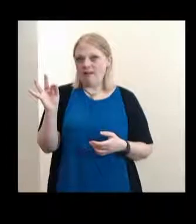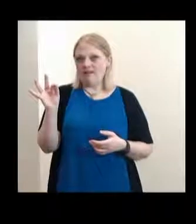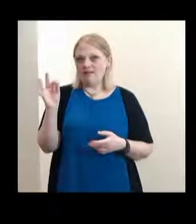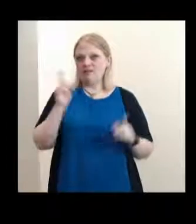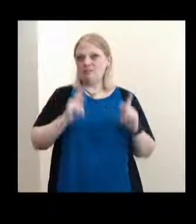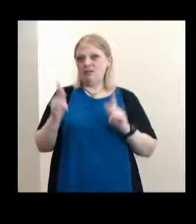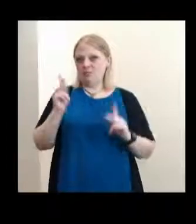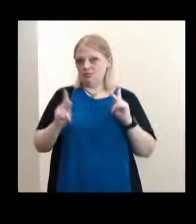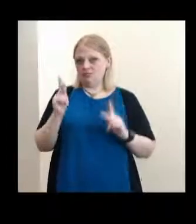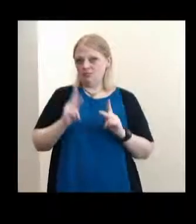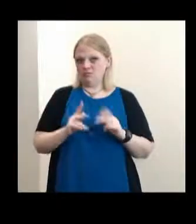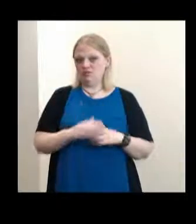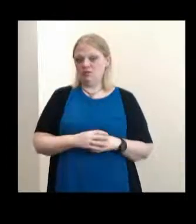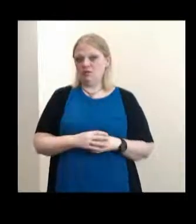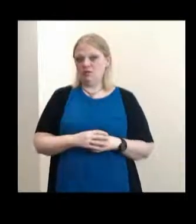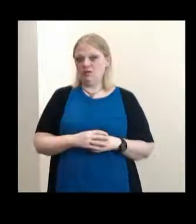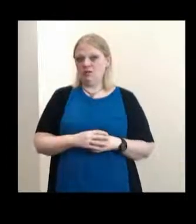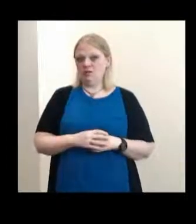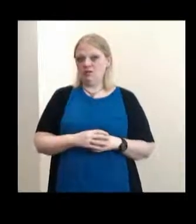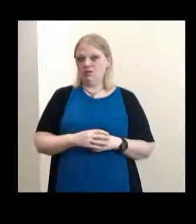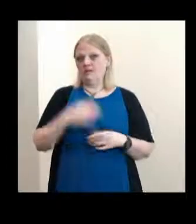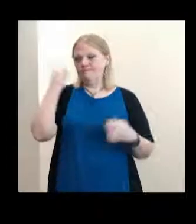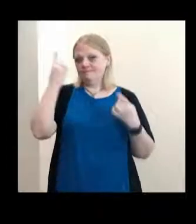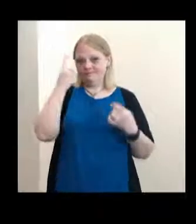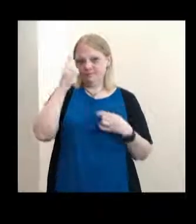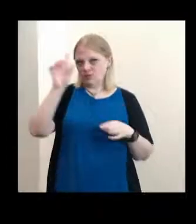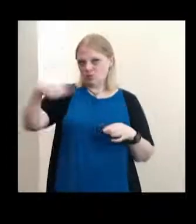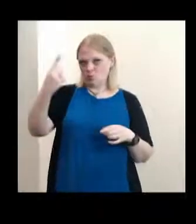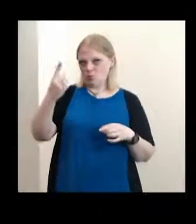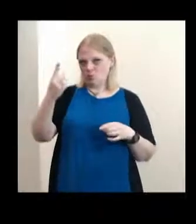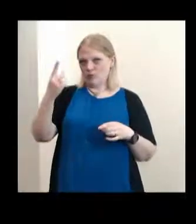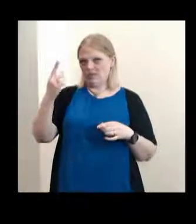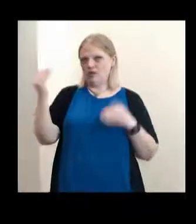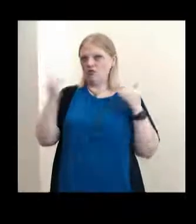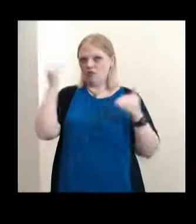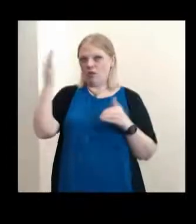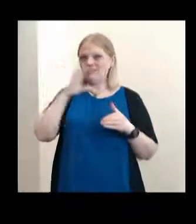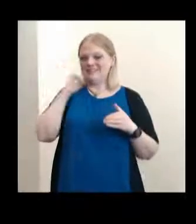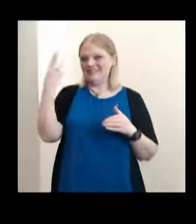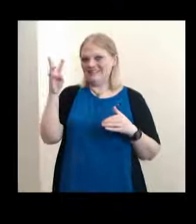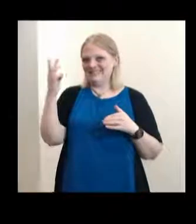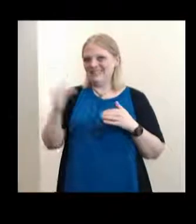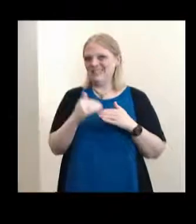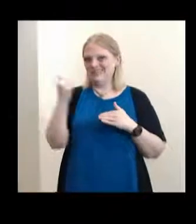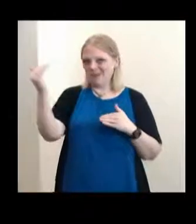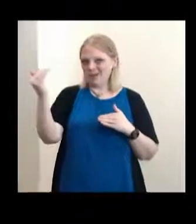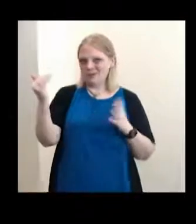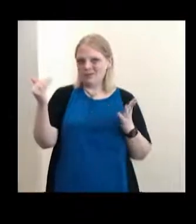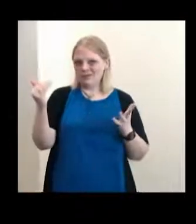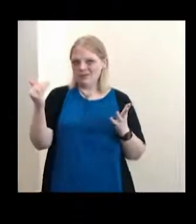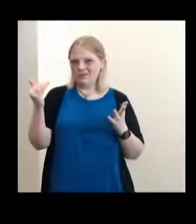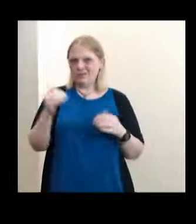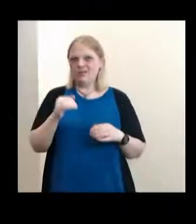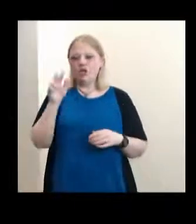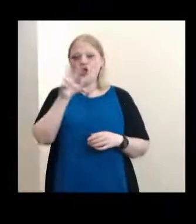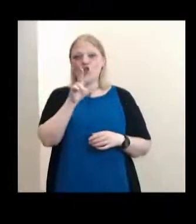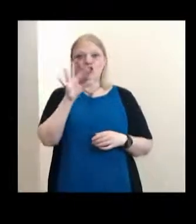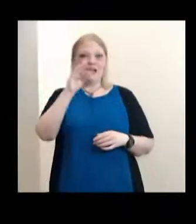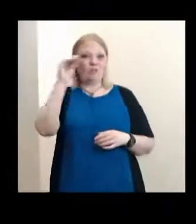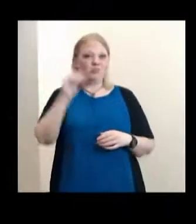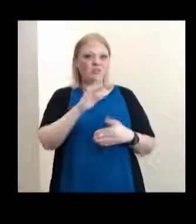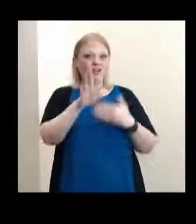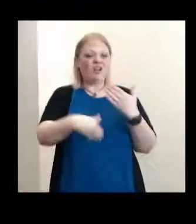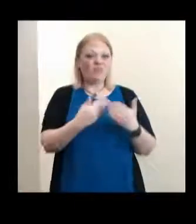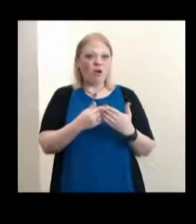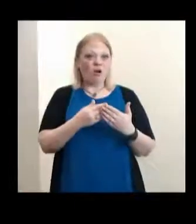289,339 people. And then considering only adults 16 and up are eligible to get vaccinated, that's actually 39%